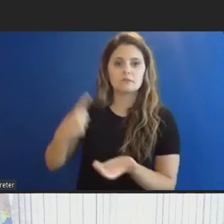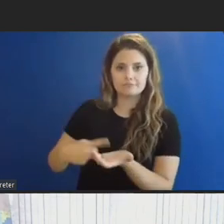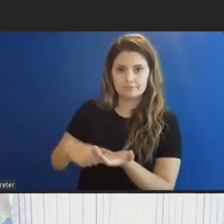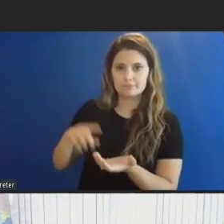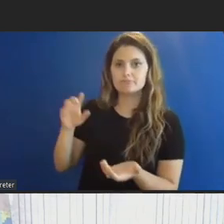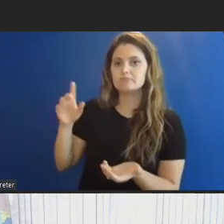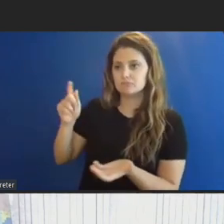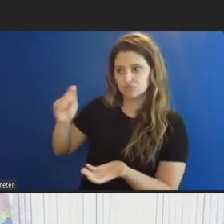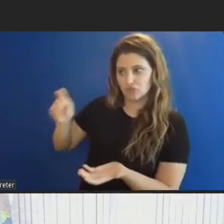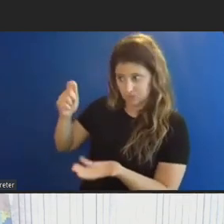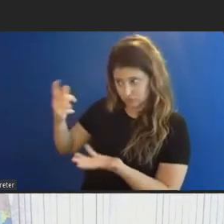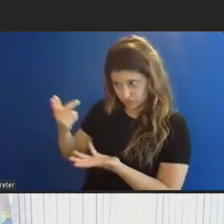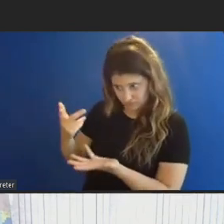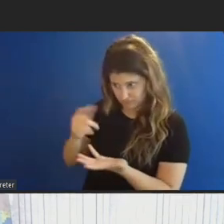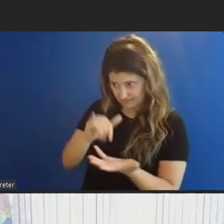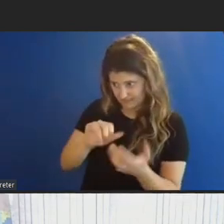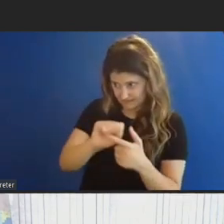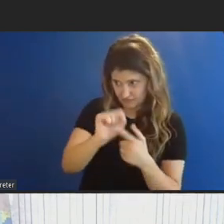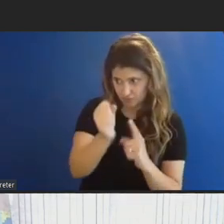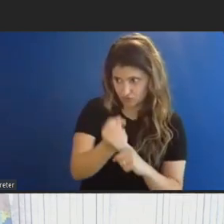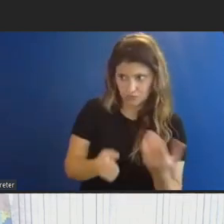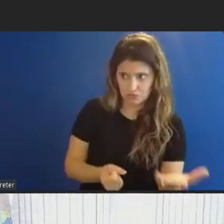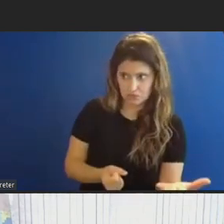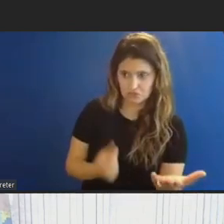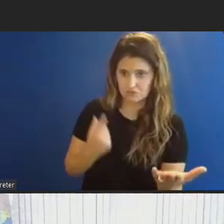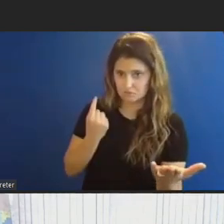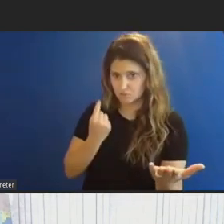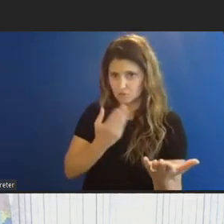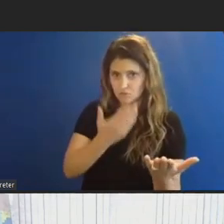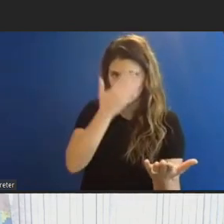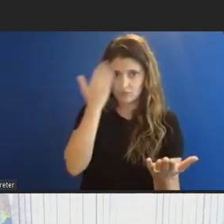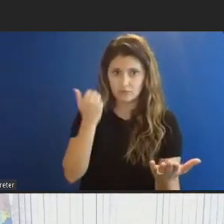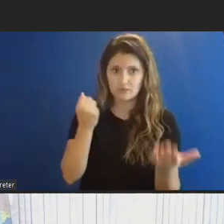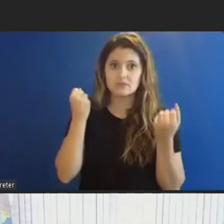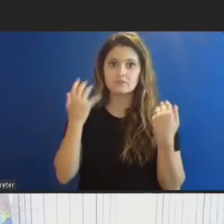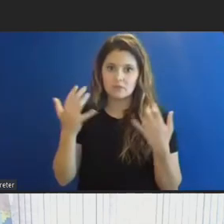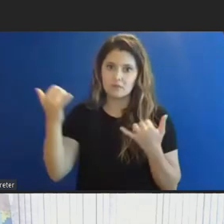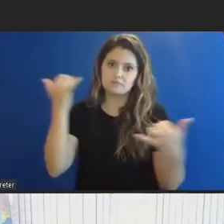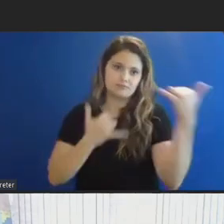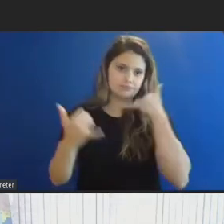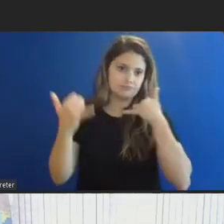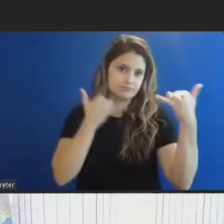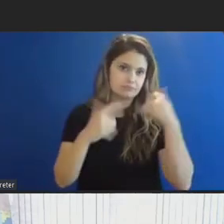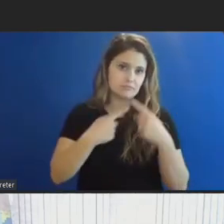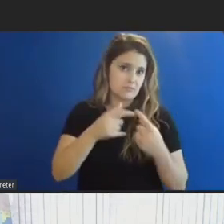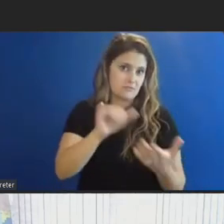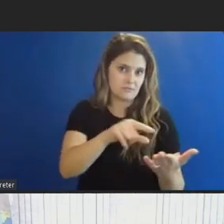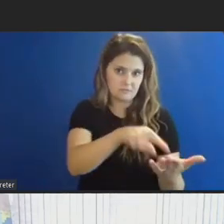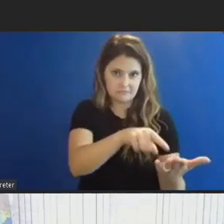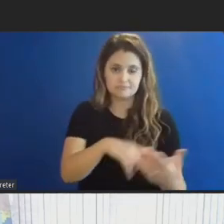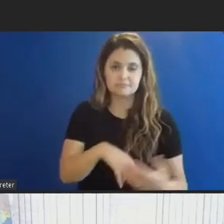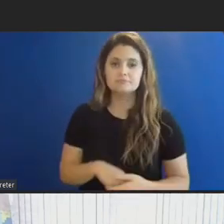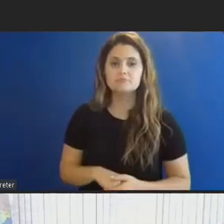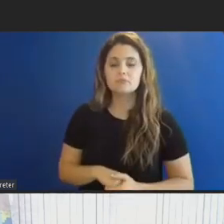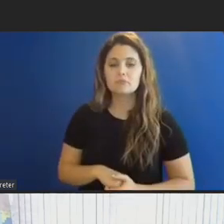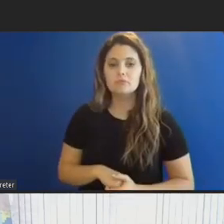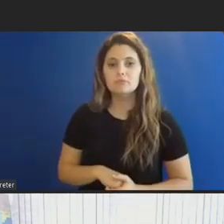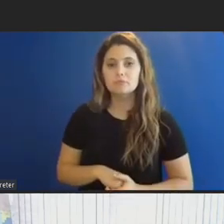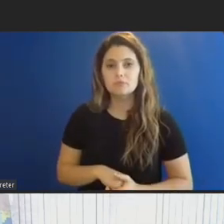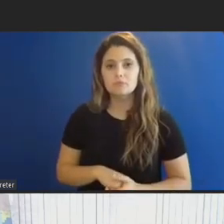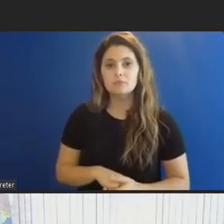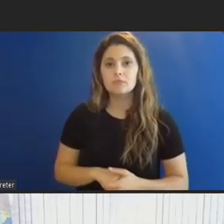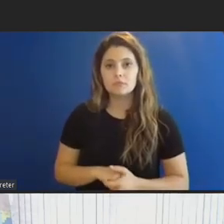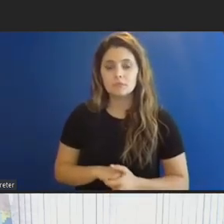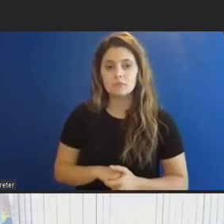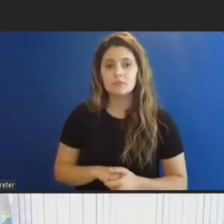Cook's, about the efforts out there, because we get lots of phone calls about it. But I think more